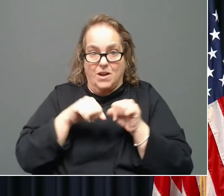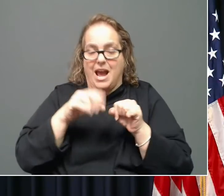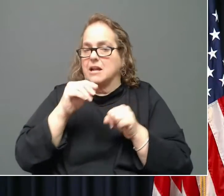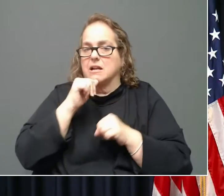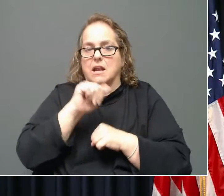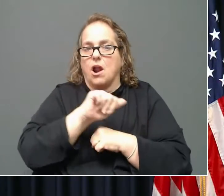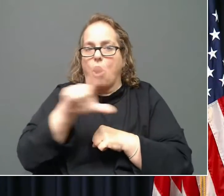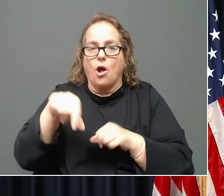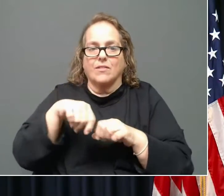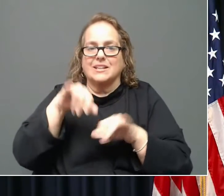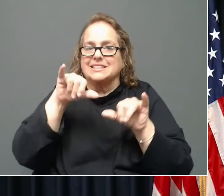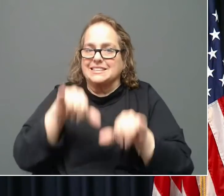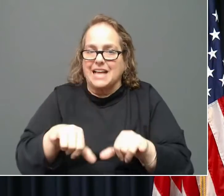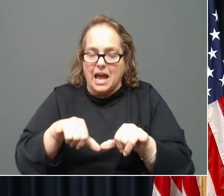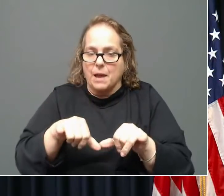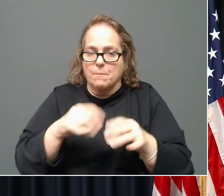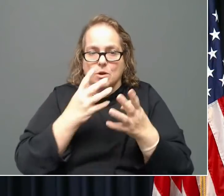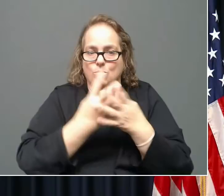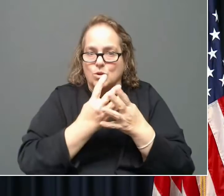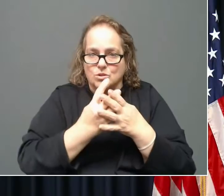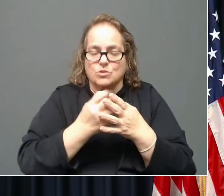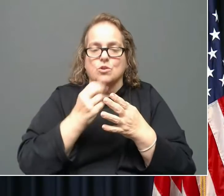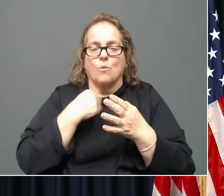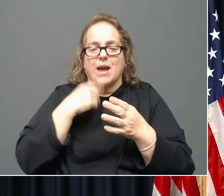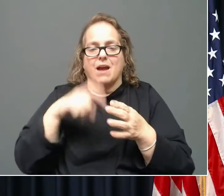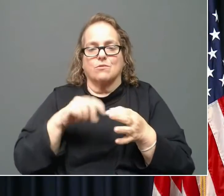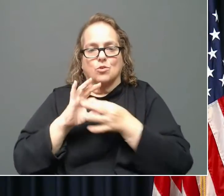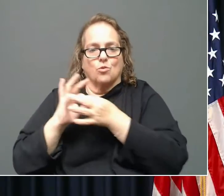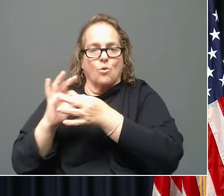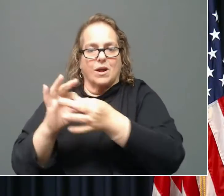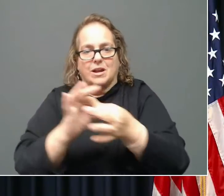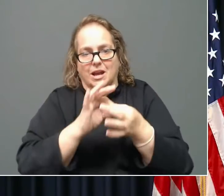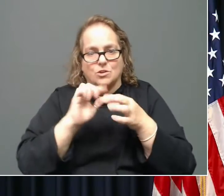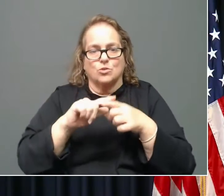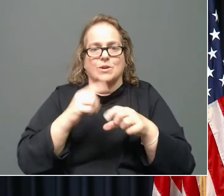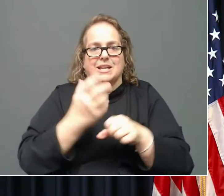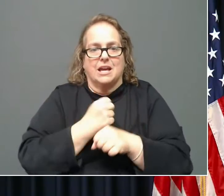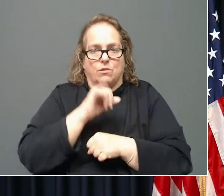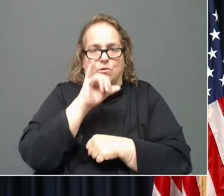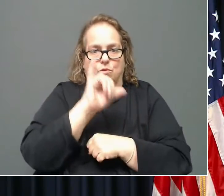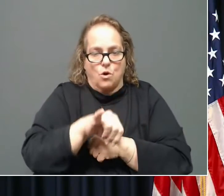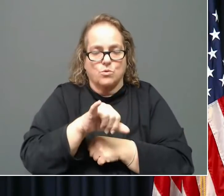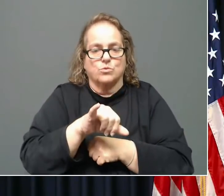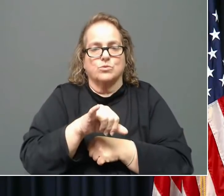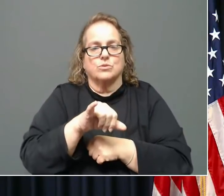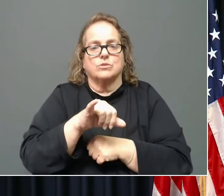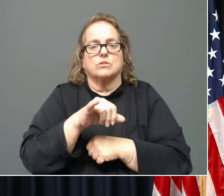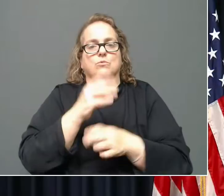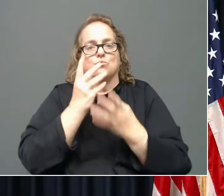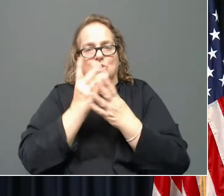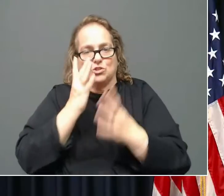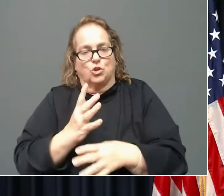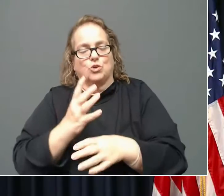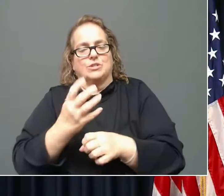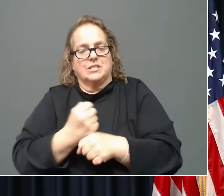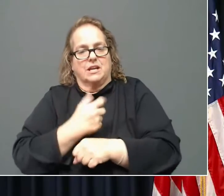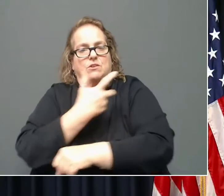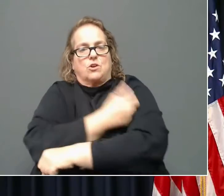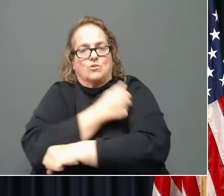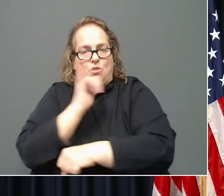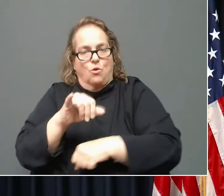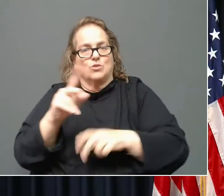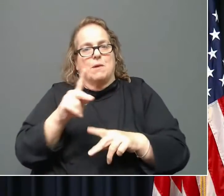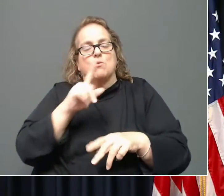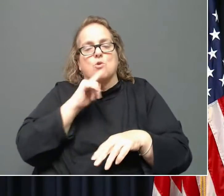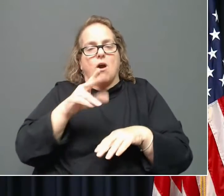facilities. So we've got to coordinate getting those doses out. But these are individuals 70 and up that are